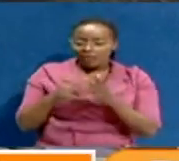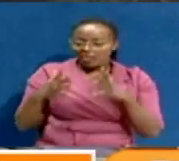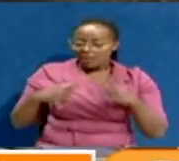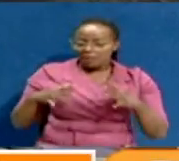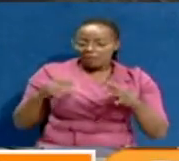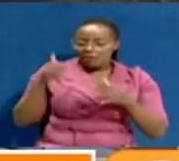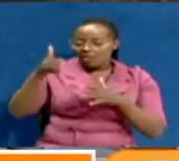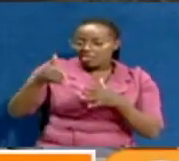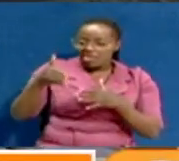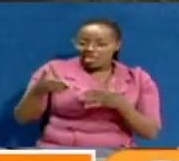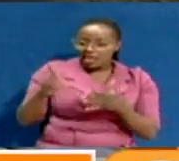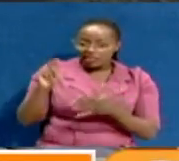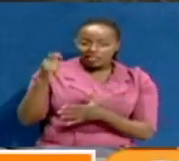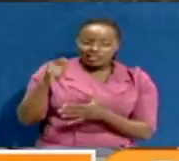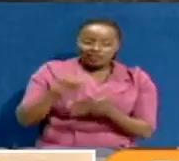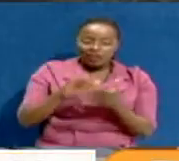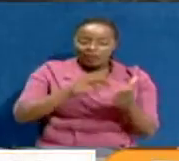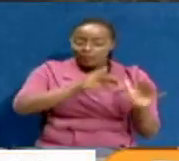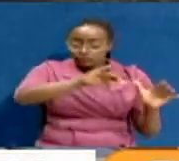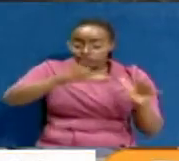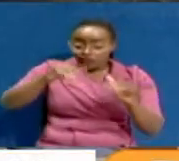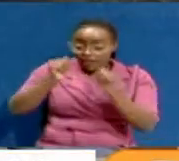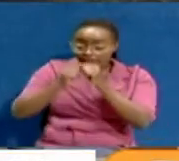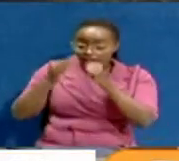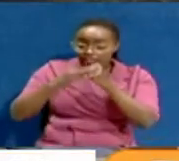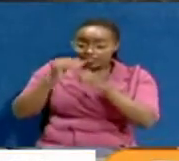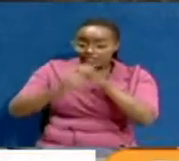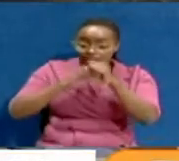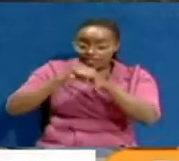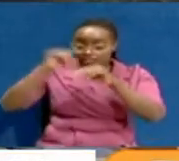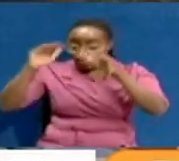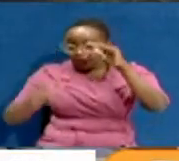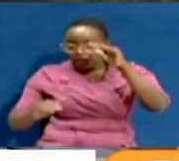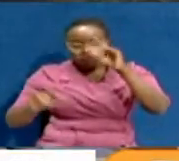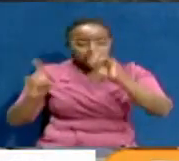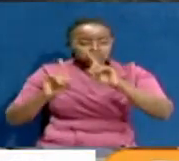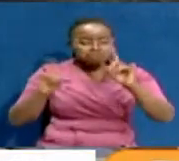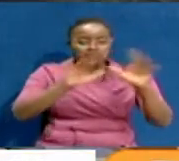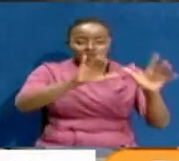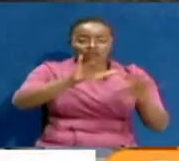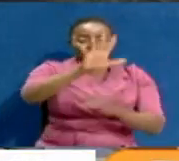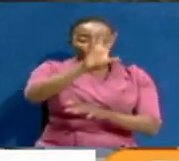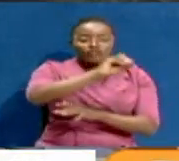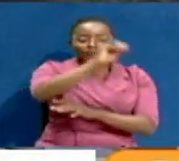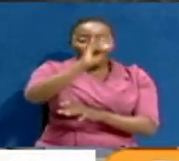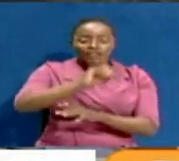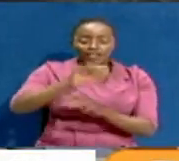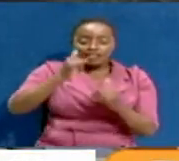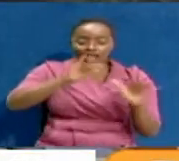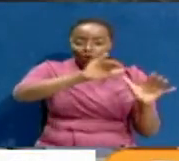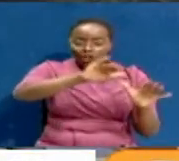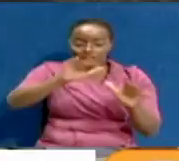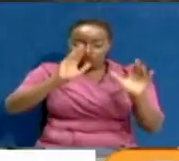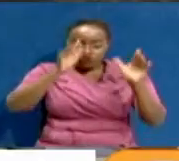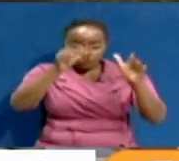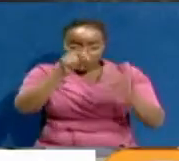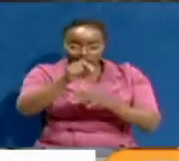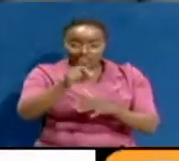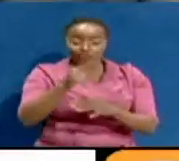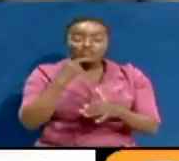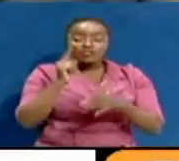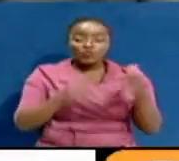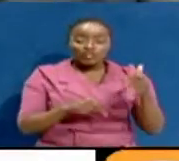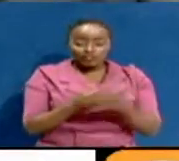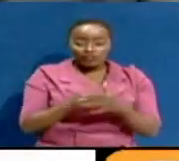population are not knocked eligible, out on that basis already. So yes, so you're left with the other 50%. So we have said